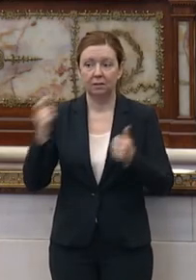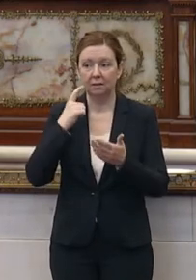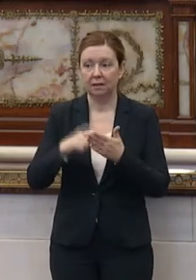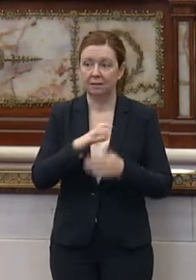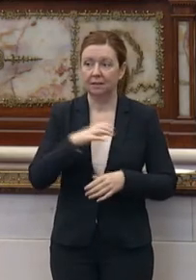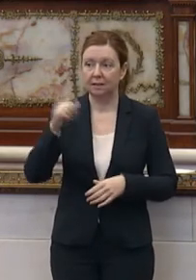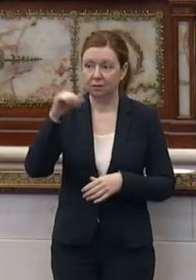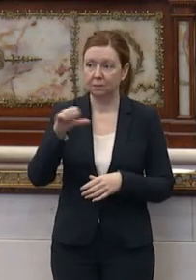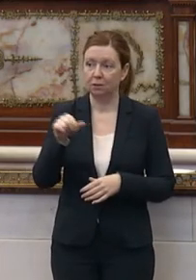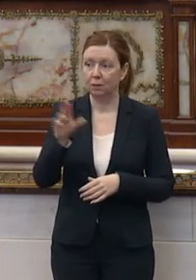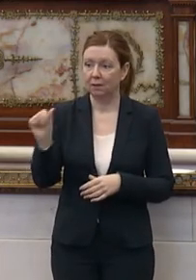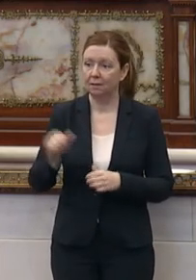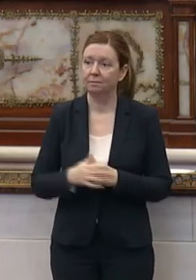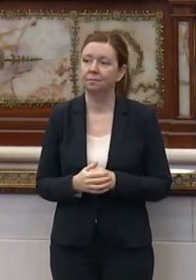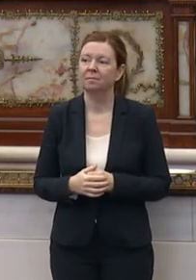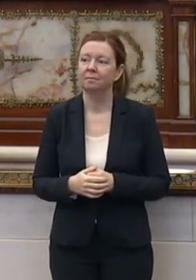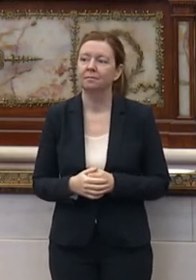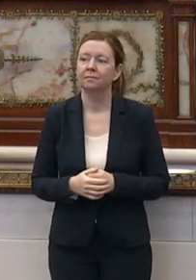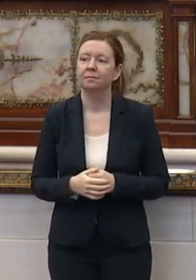Squilla.